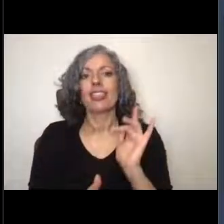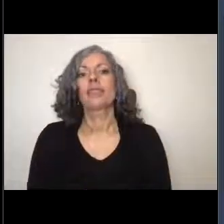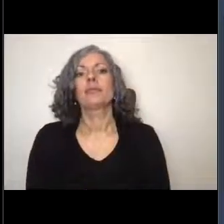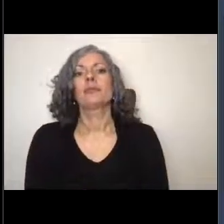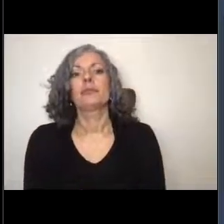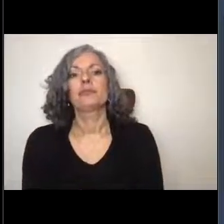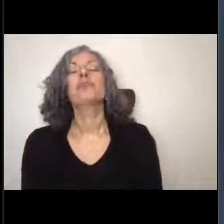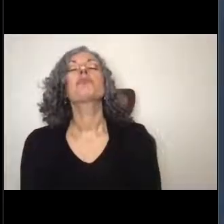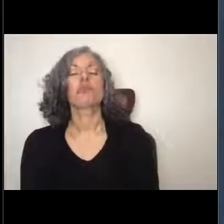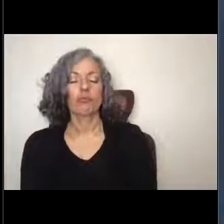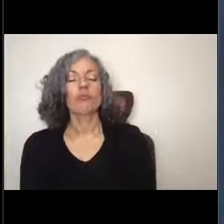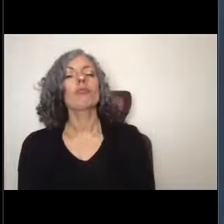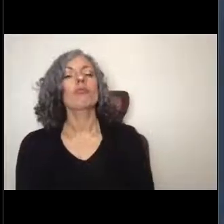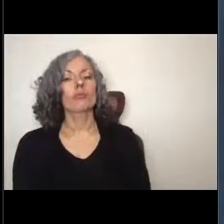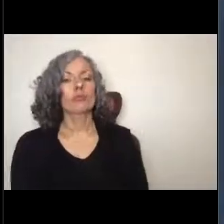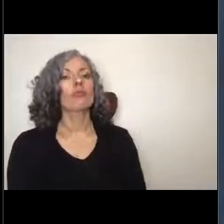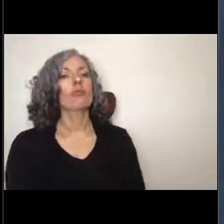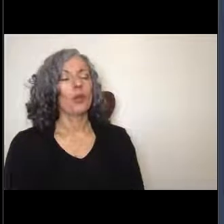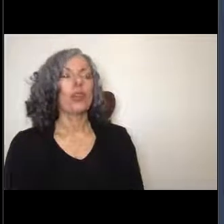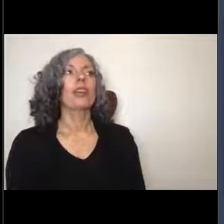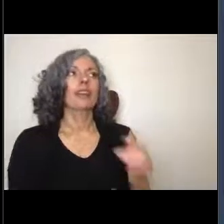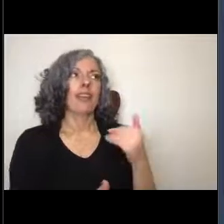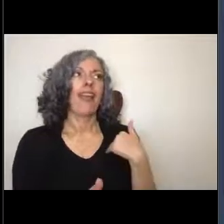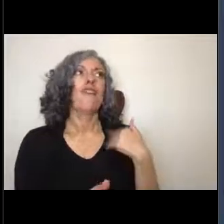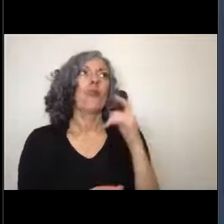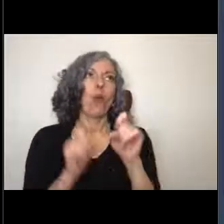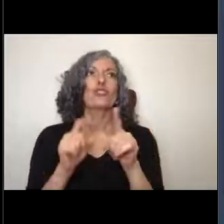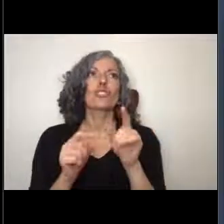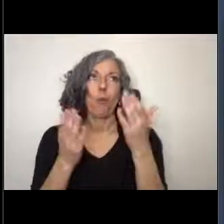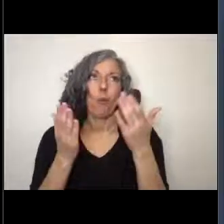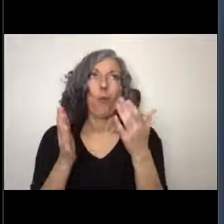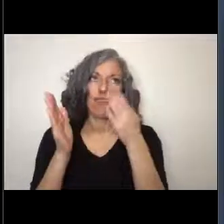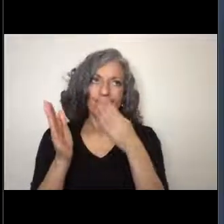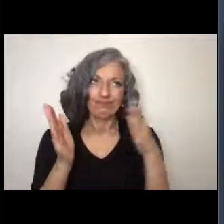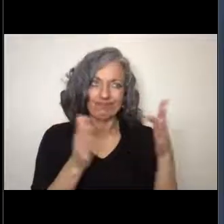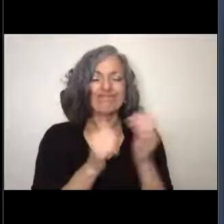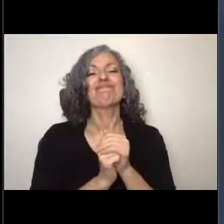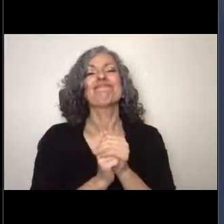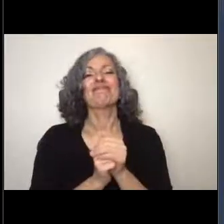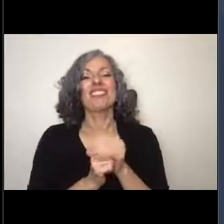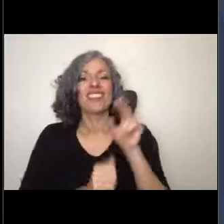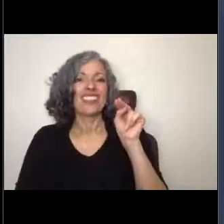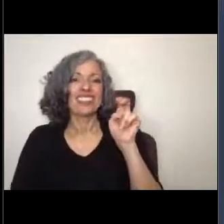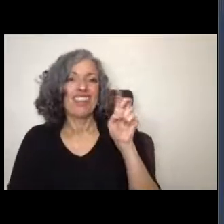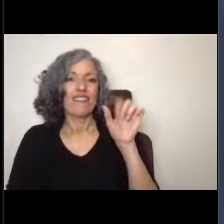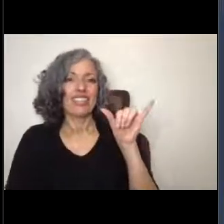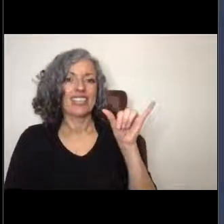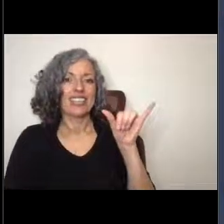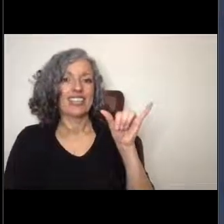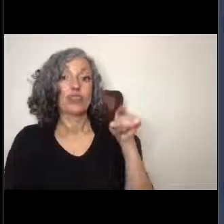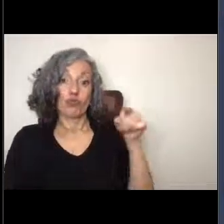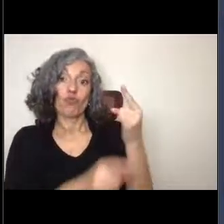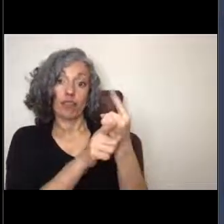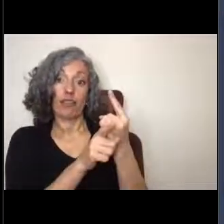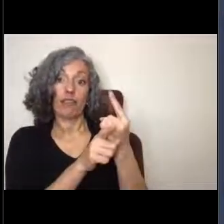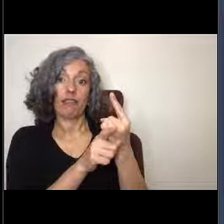Let me answer your questions in order. Thank you. So for the NEVI, you're right